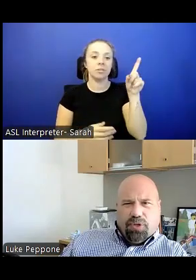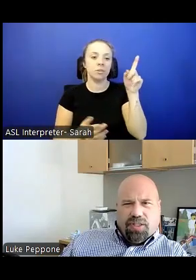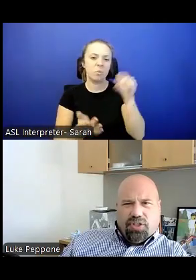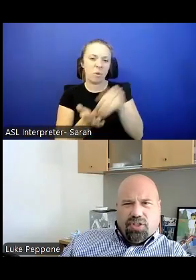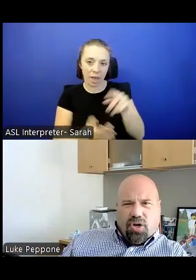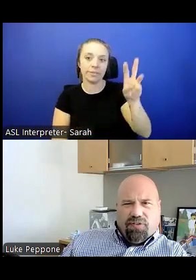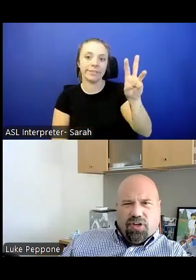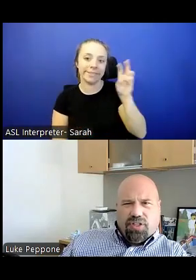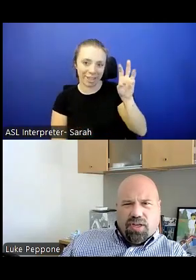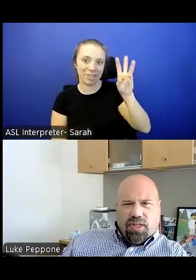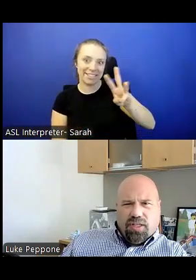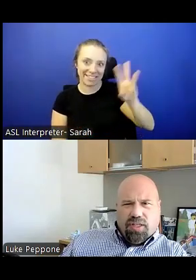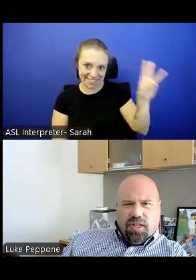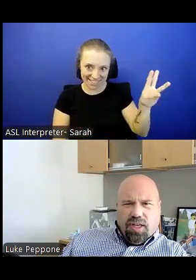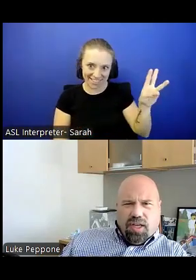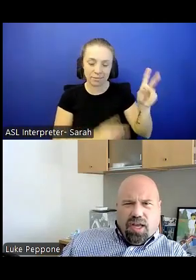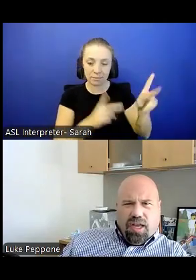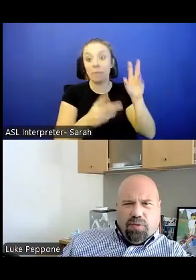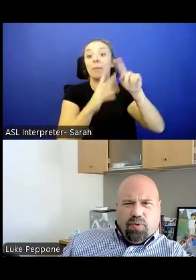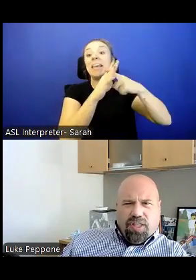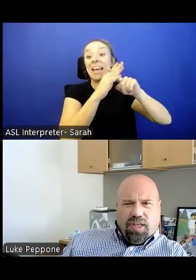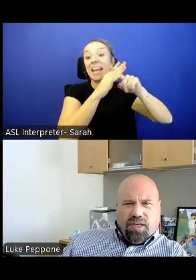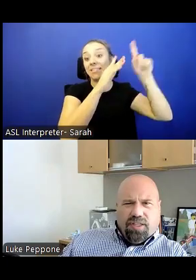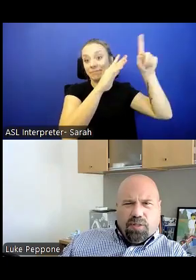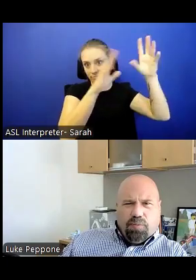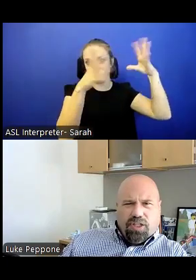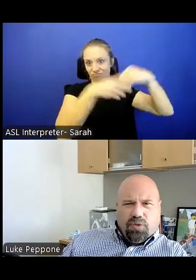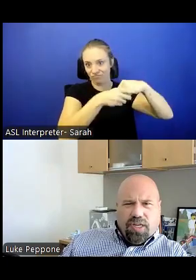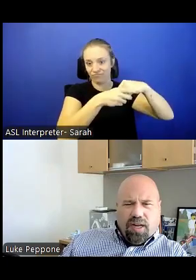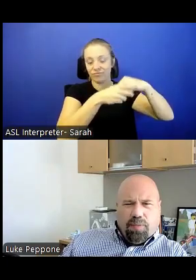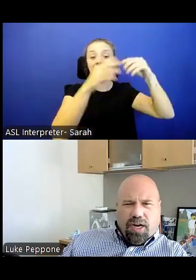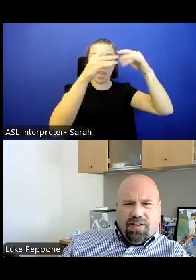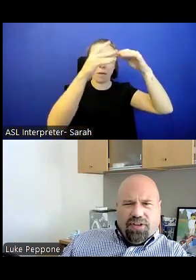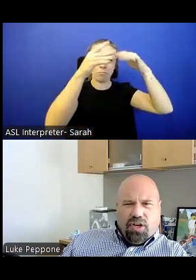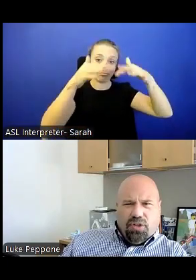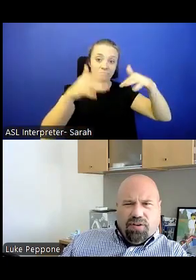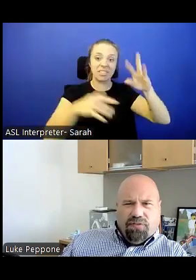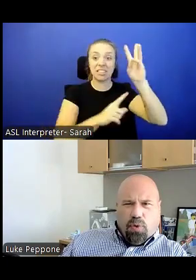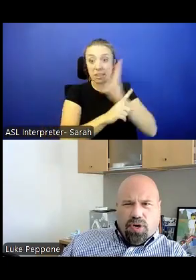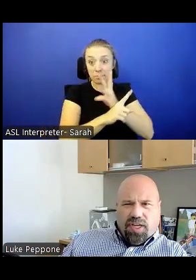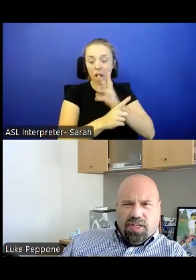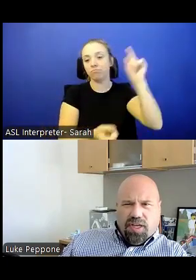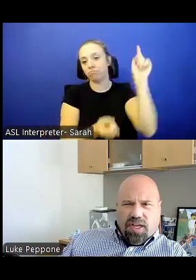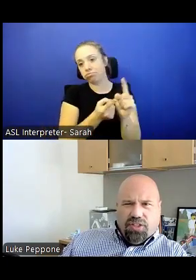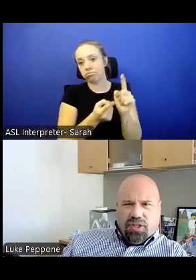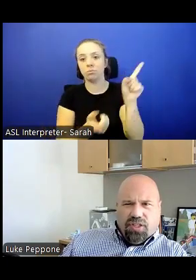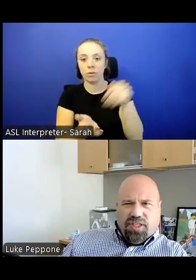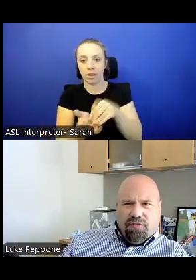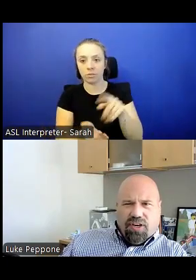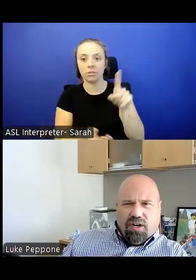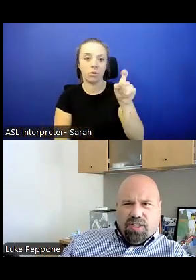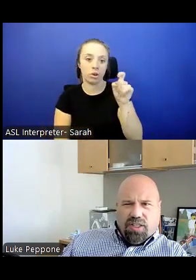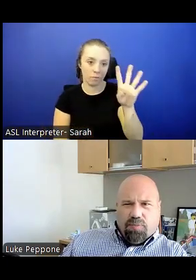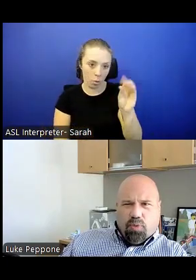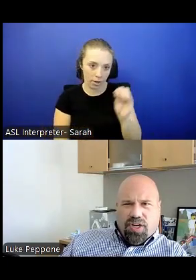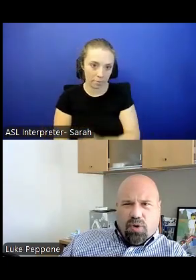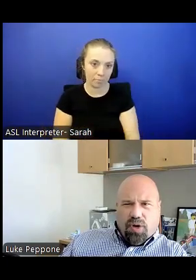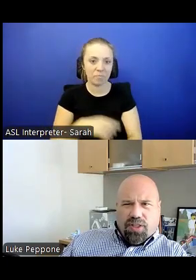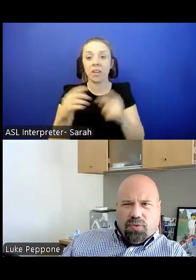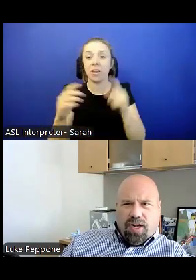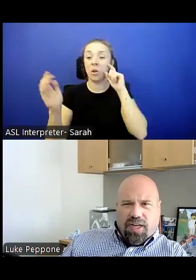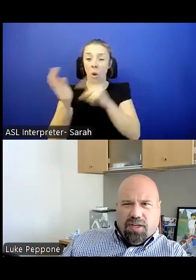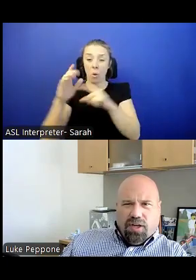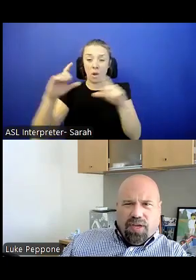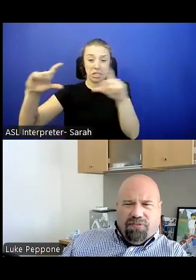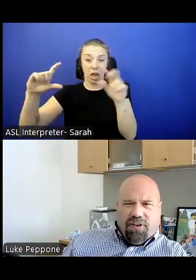1,666 people at the start of our study. And within 6 months, we had about 1,140. As you can see over here in this window